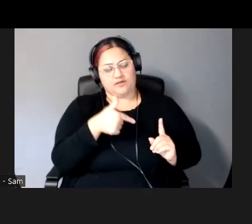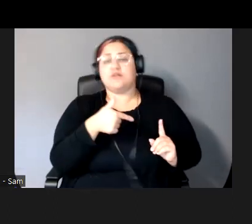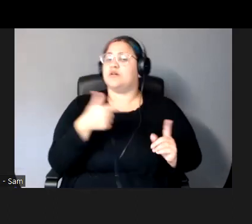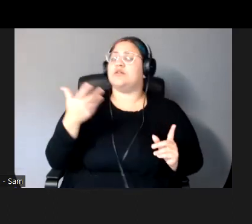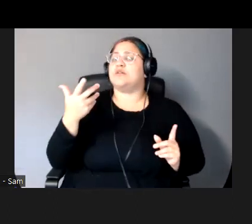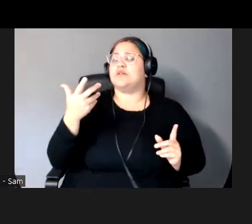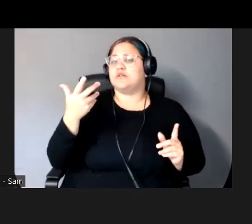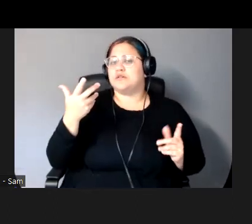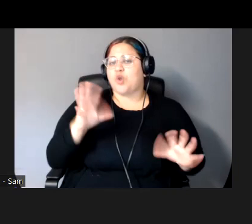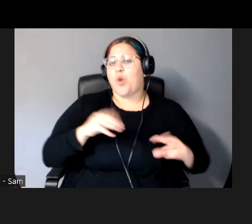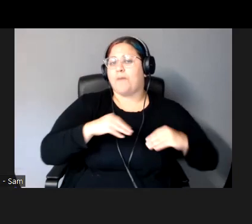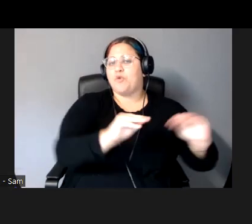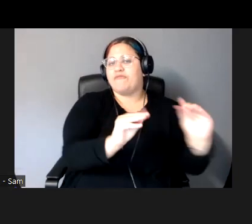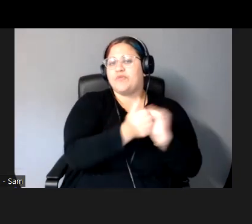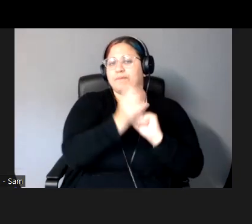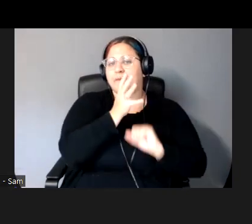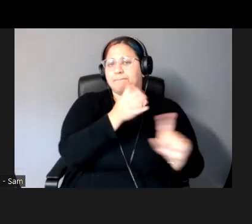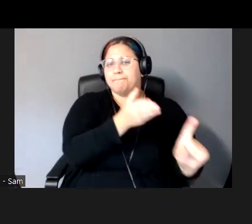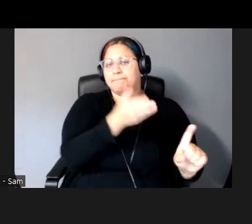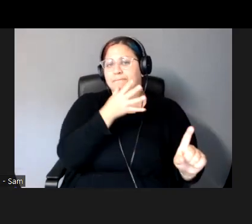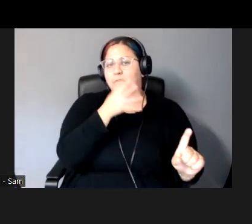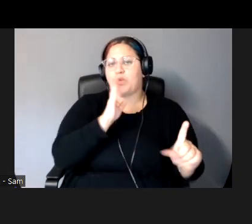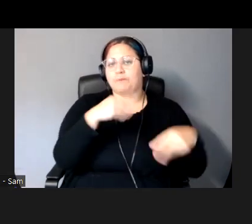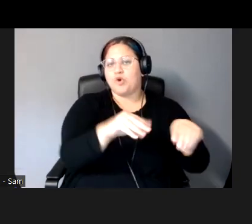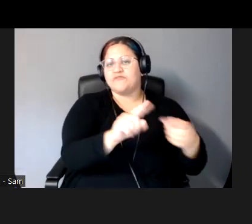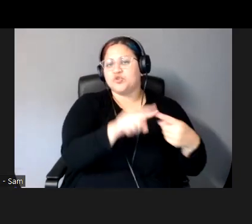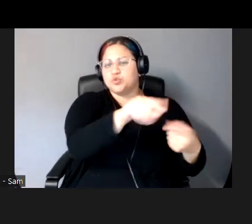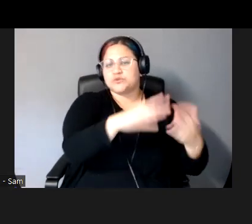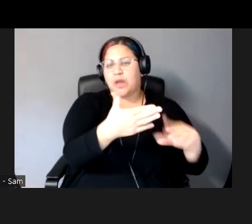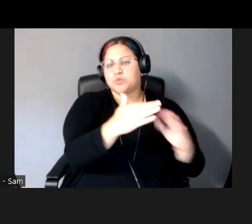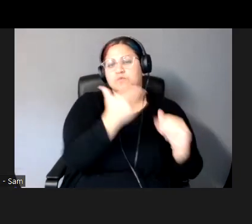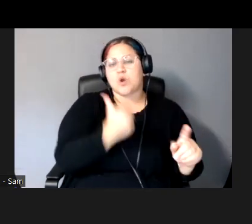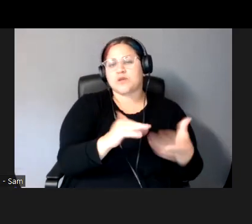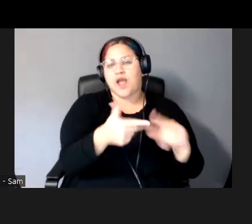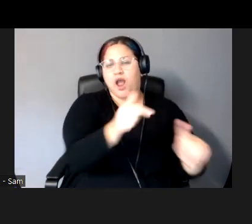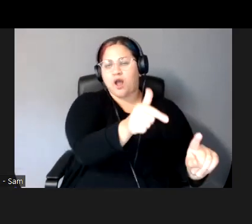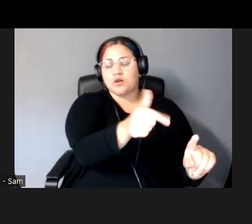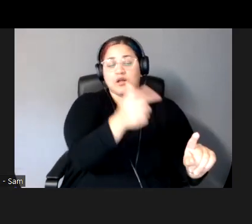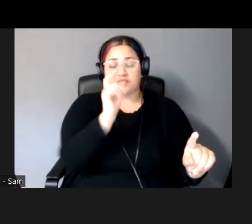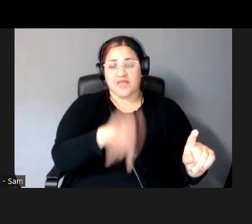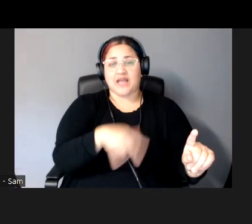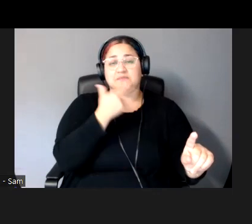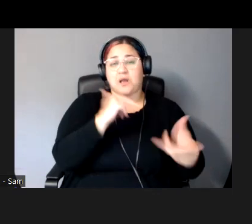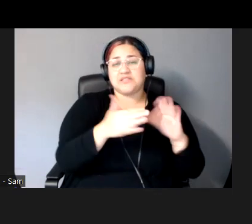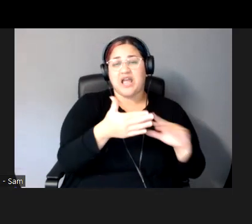being influenced. Or my favorite one of all was when a five-year-old came home and said to mom, how come you stand on street